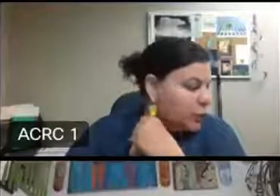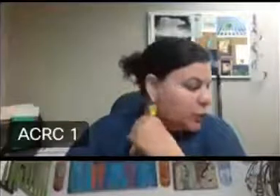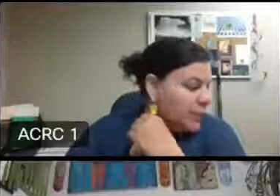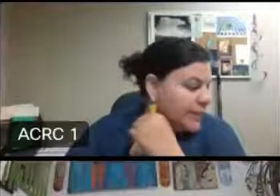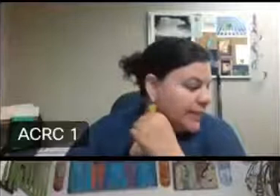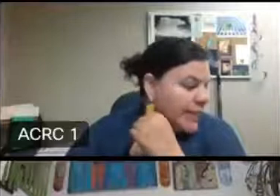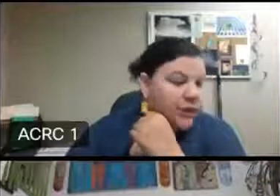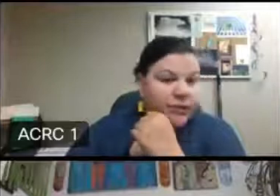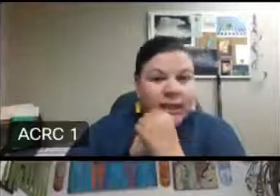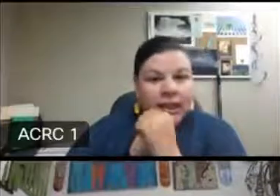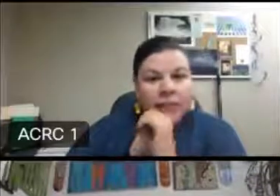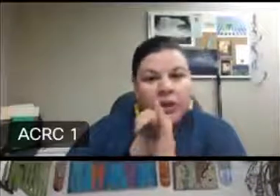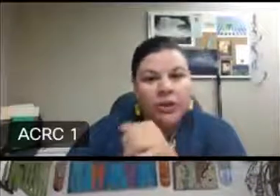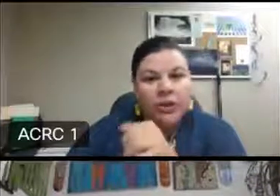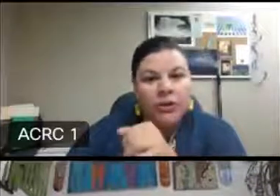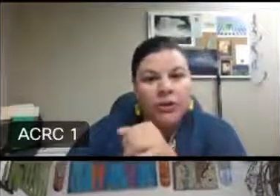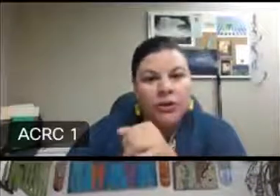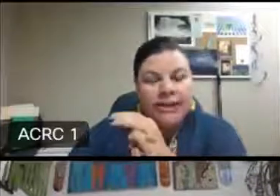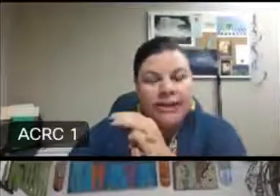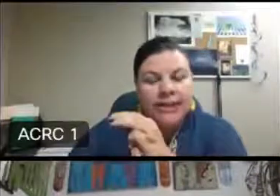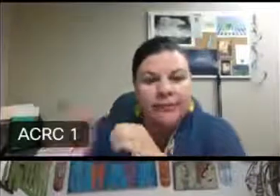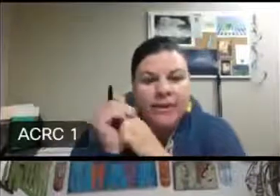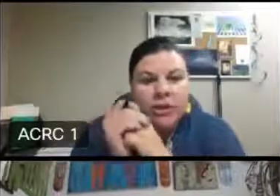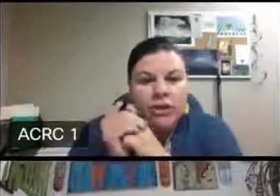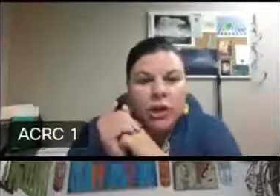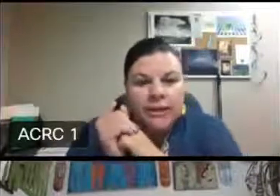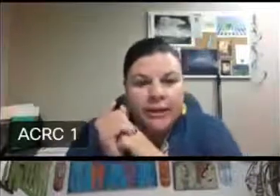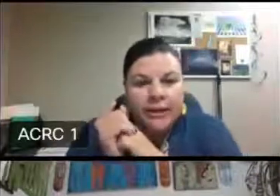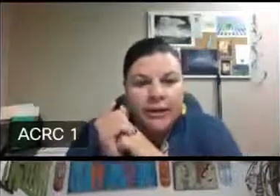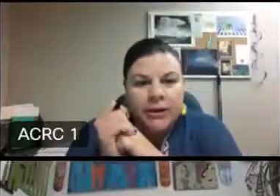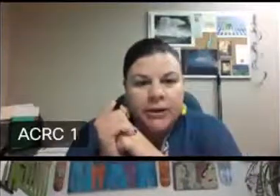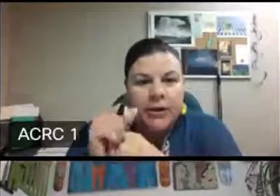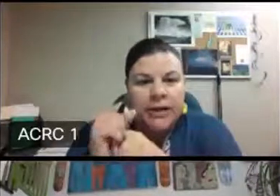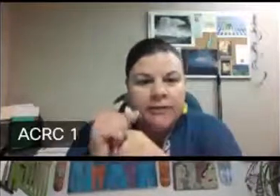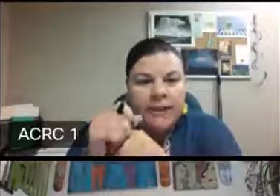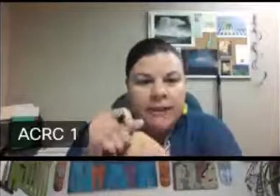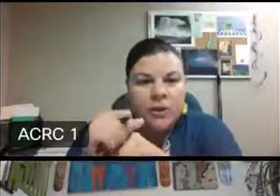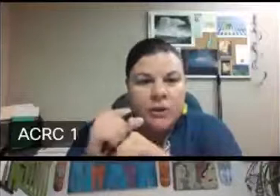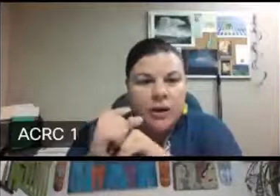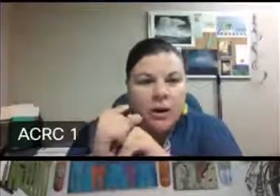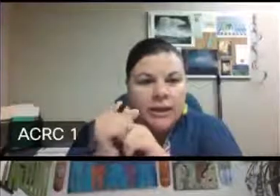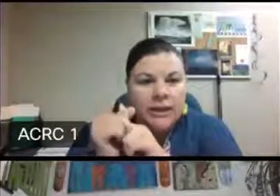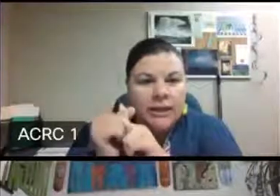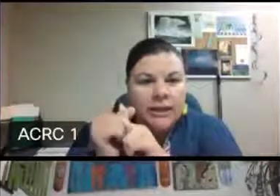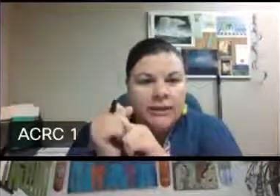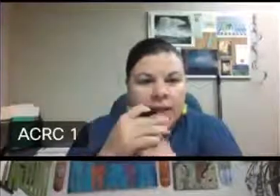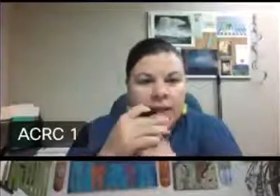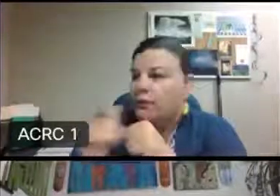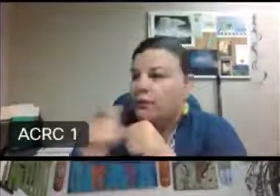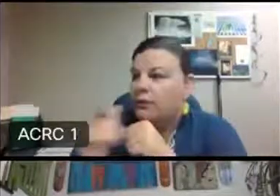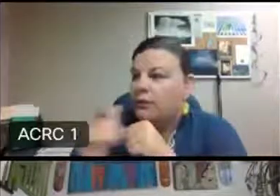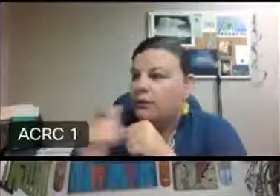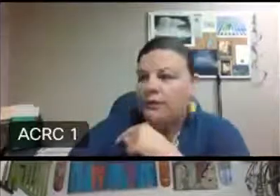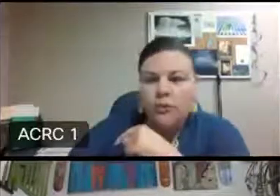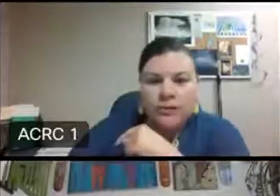Okay, so I know that Hewitt had sent some information to John Decker regarding an event that's going on this